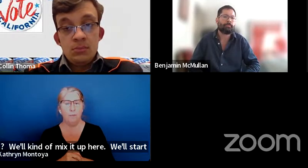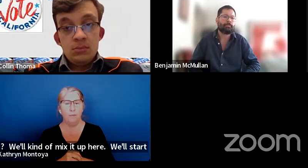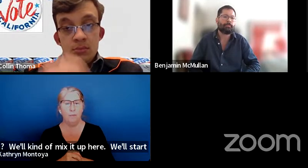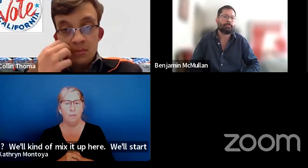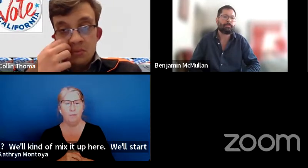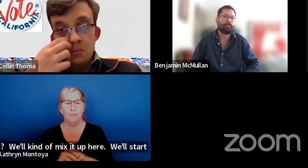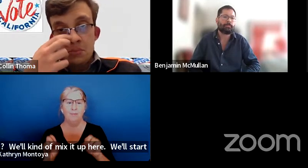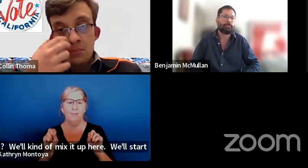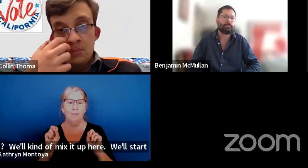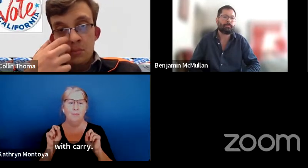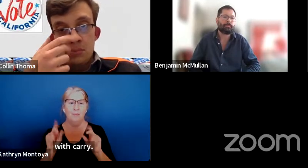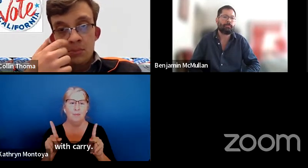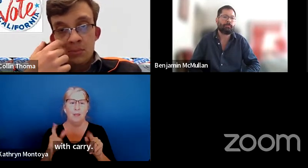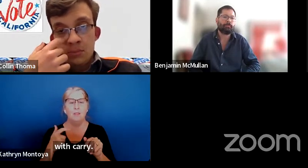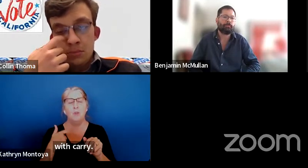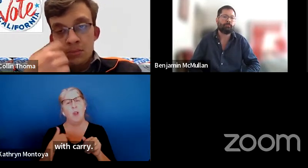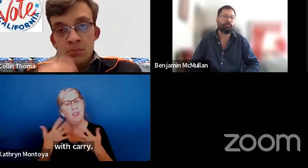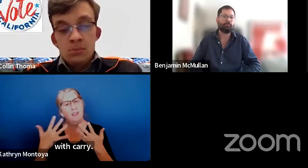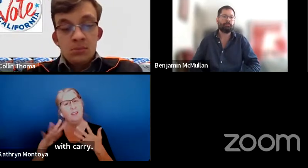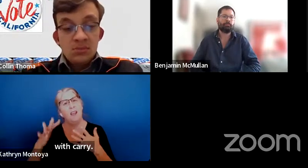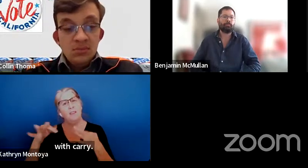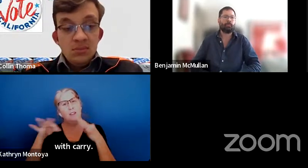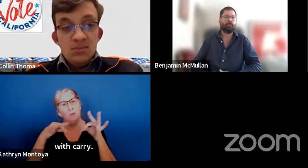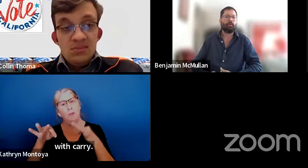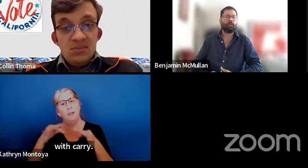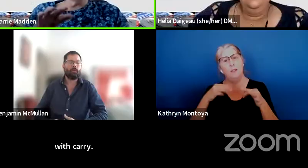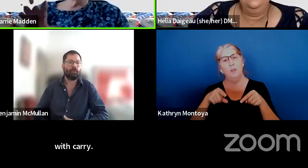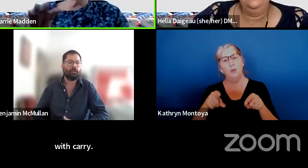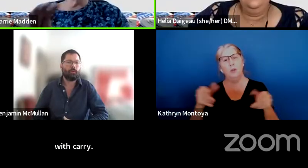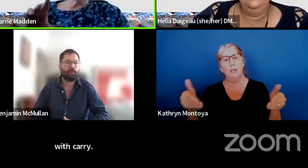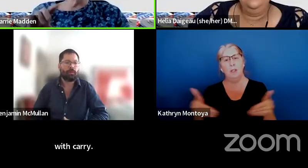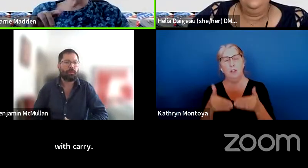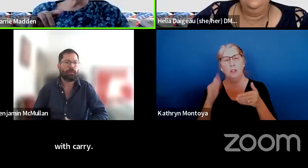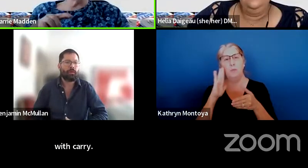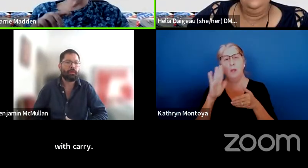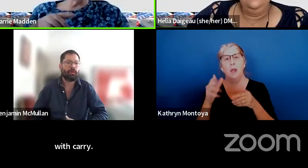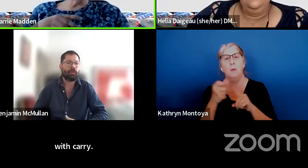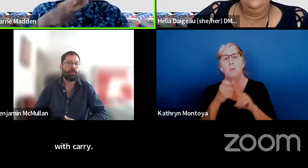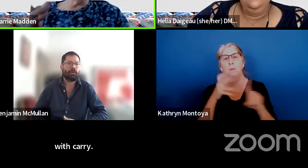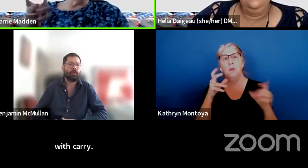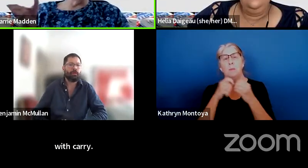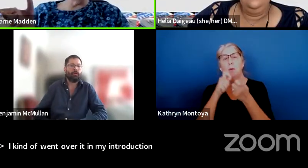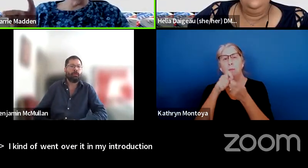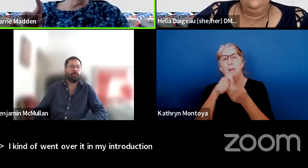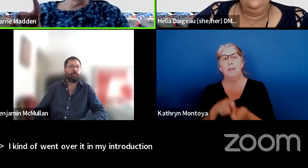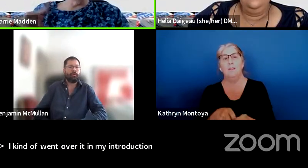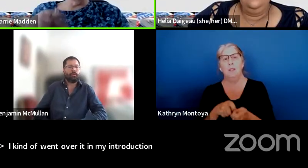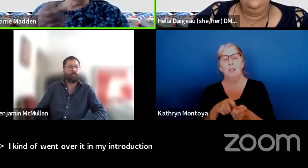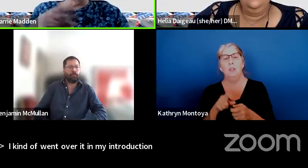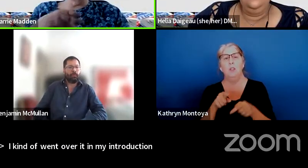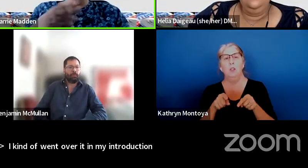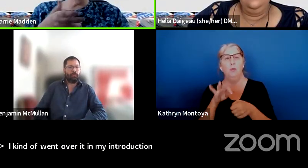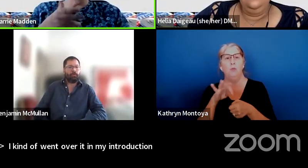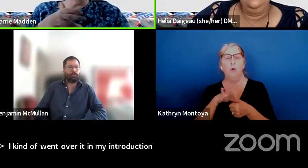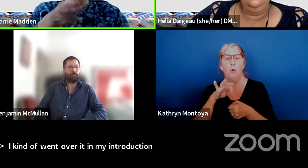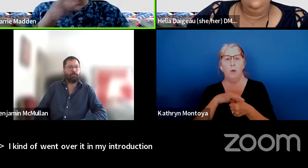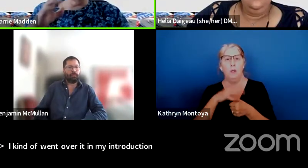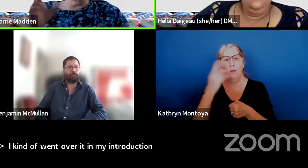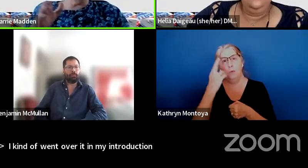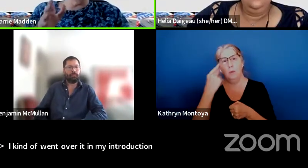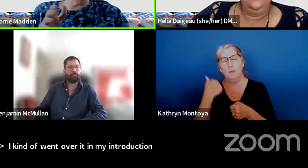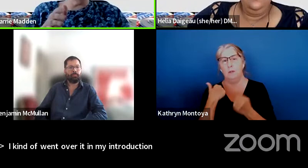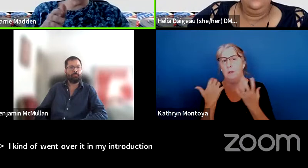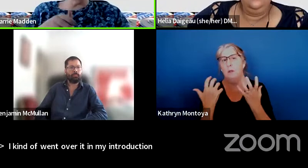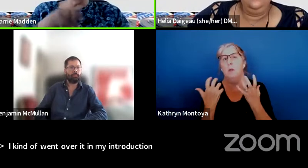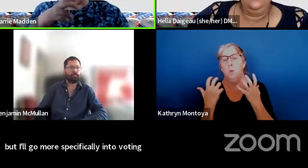Okay, so kind of went over it in my introduction. So I'll go into more specifically into voting and why I wanted to